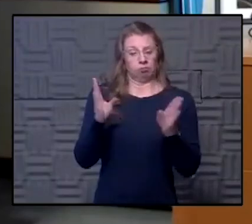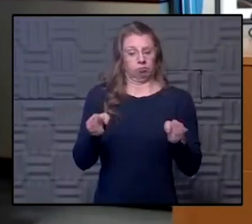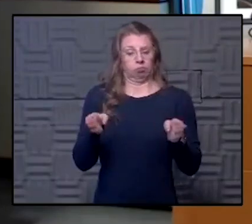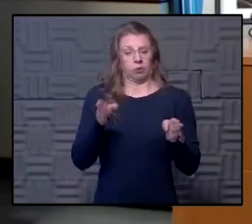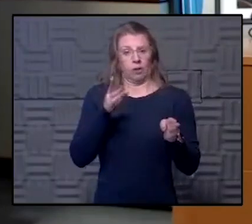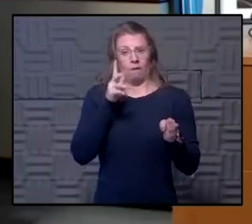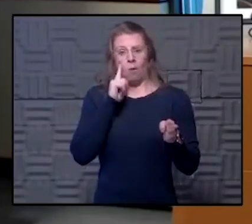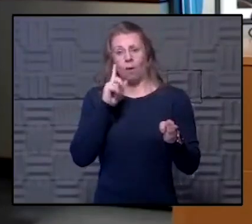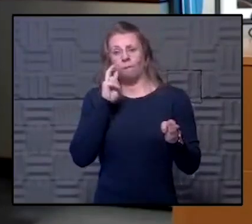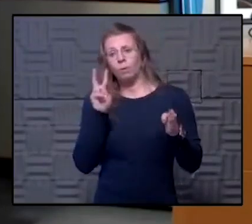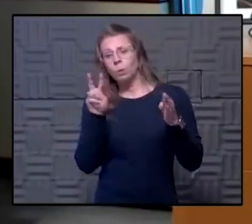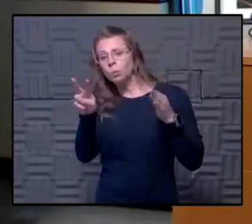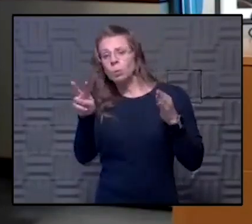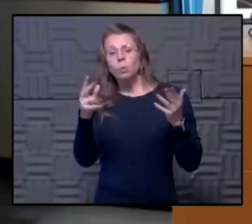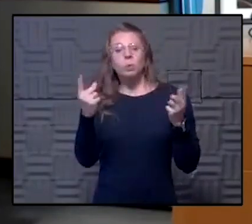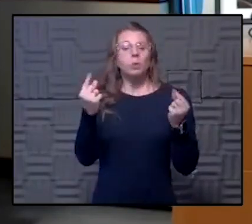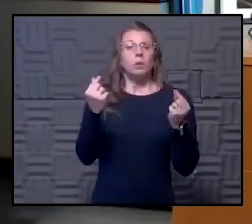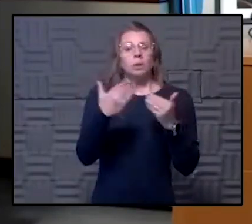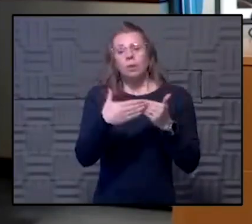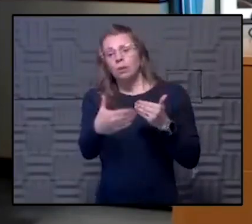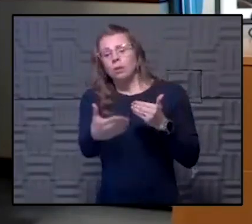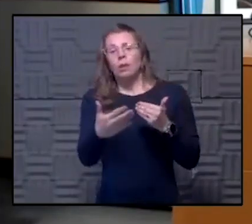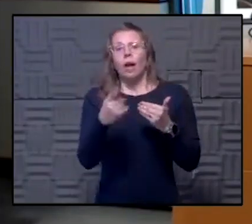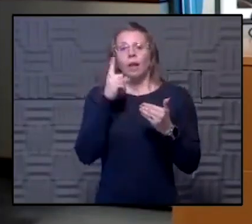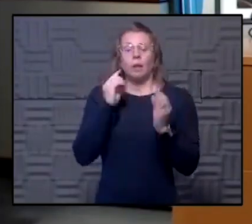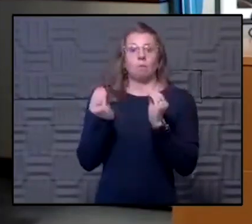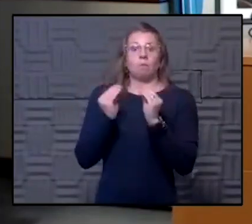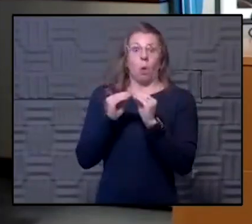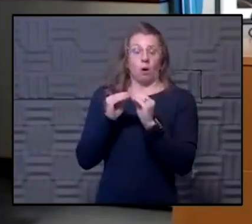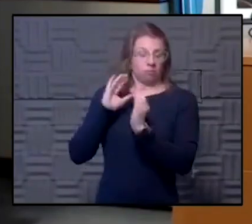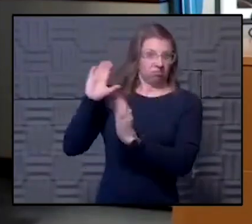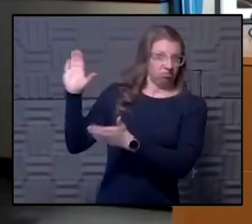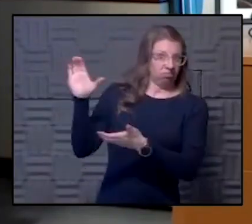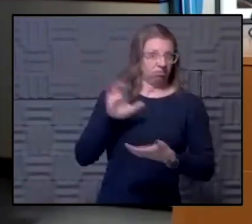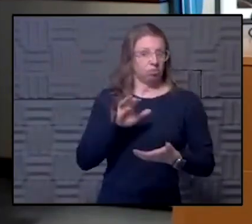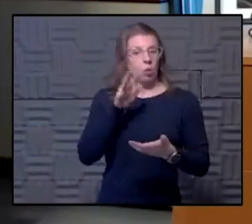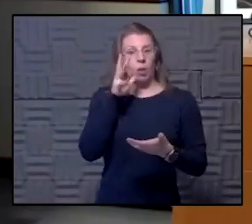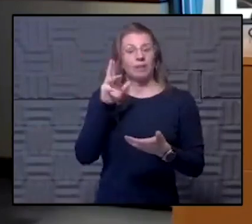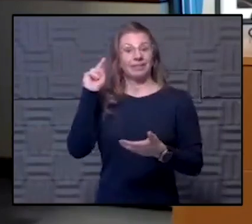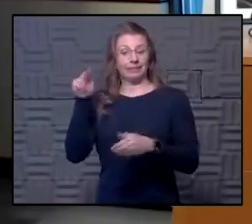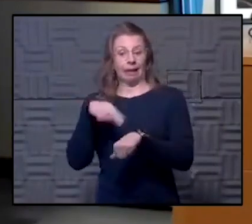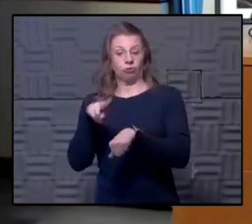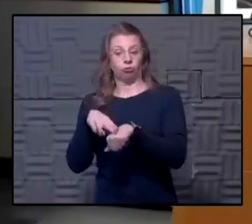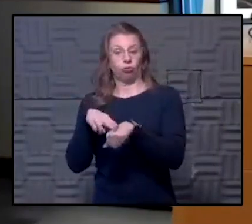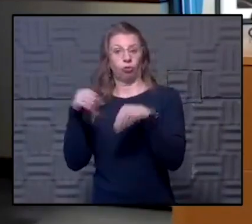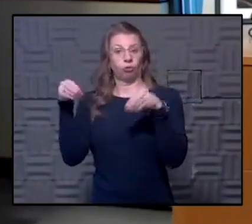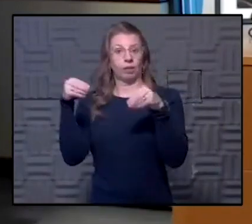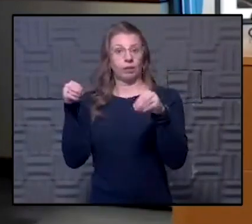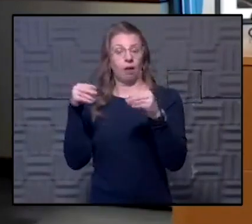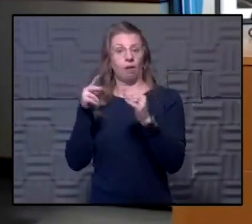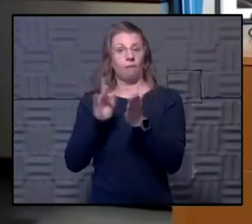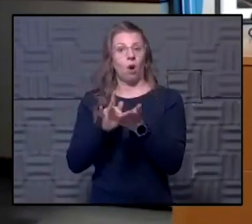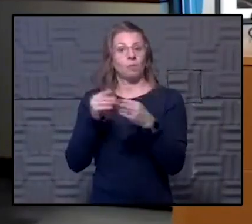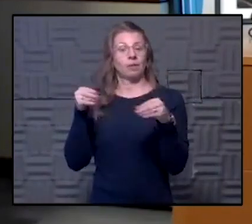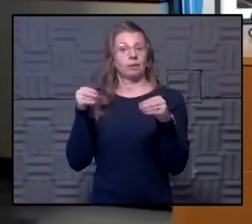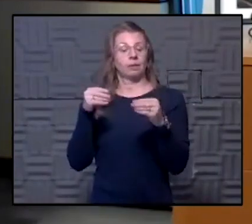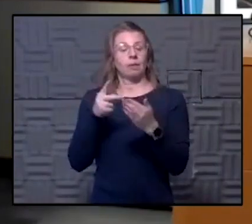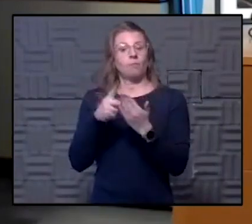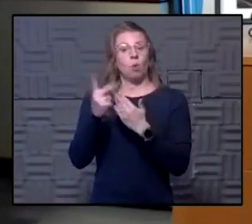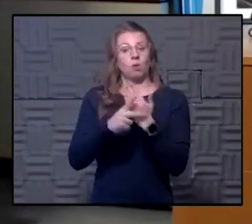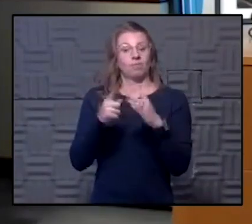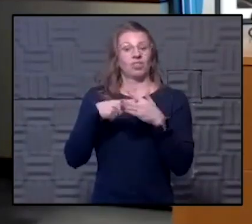into the future. So it'll actually be more than that, I think. I didn't mention the National Retail Pharmacy Program started last